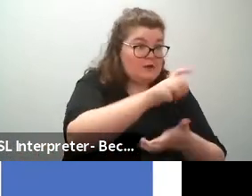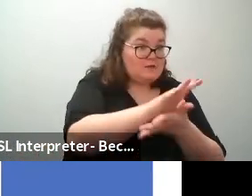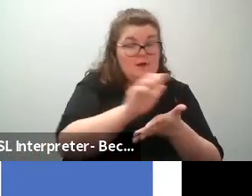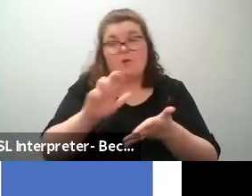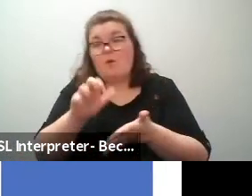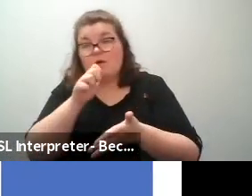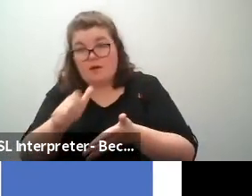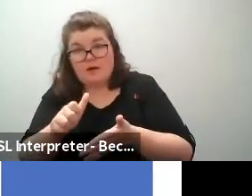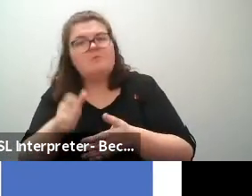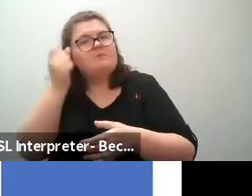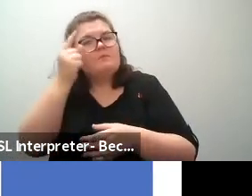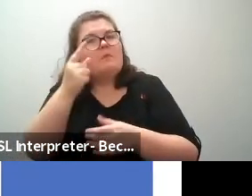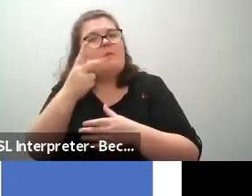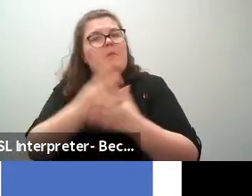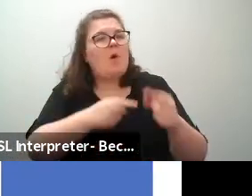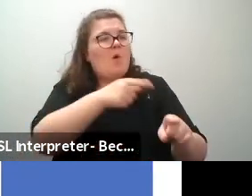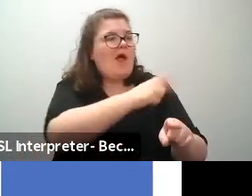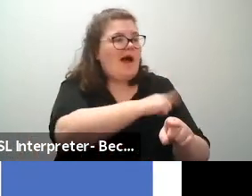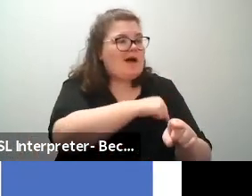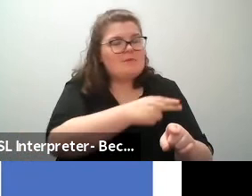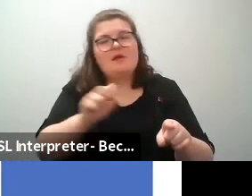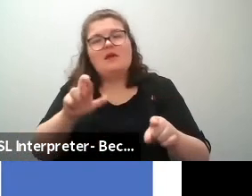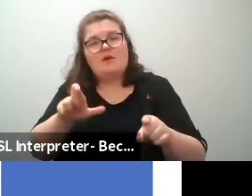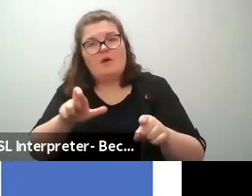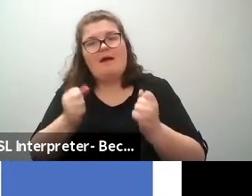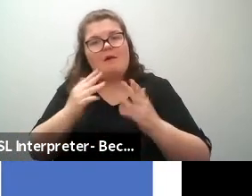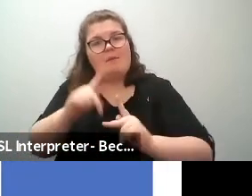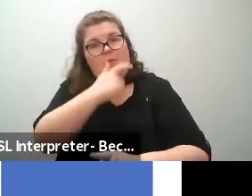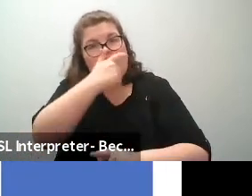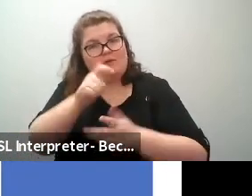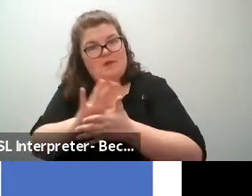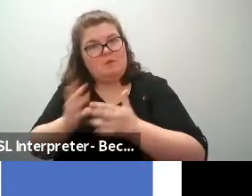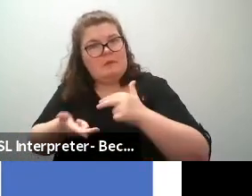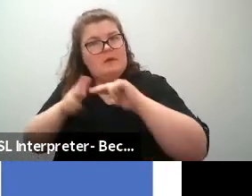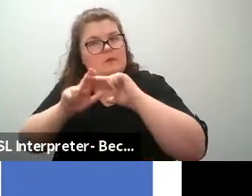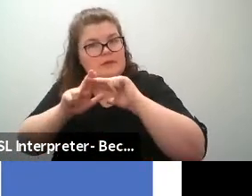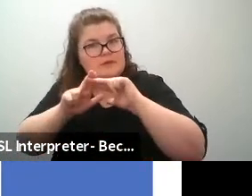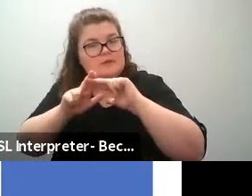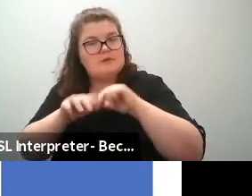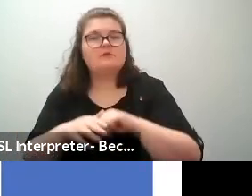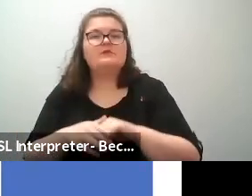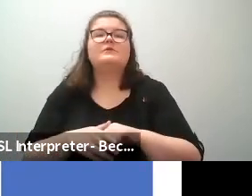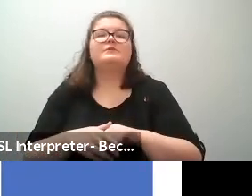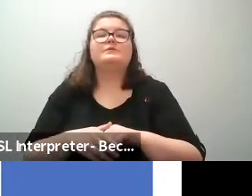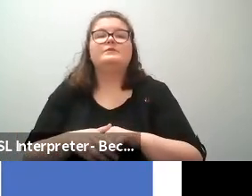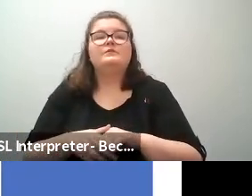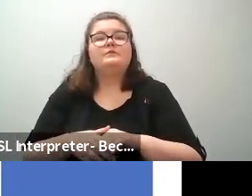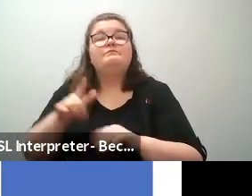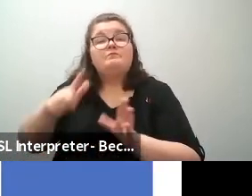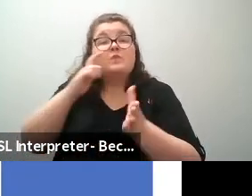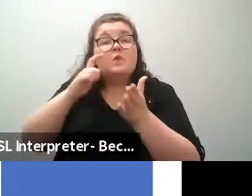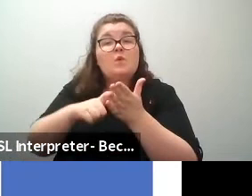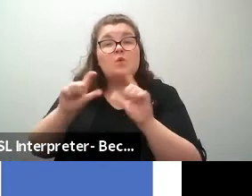did increase. There were no differences in demographic variables between those two groups, except for in the group